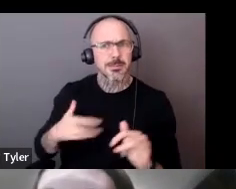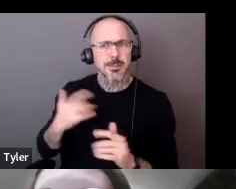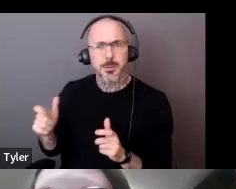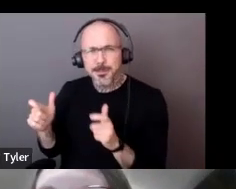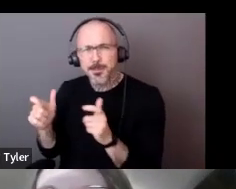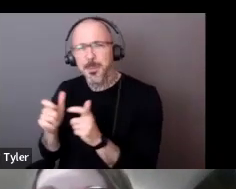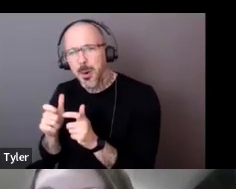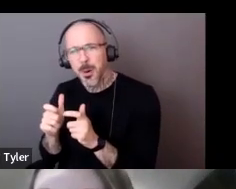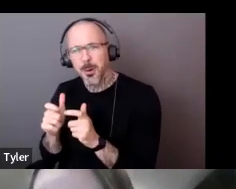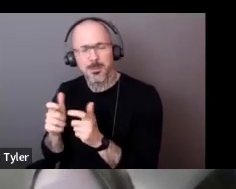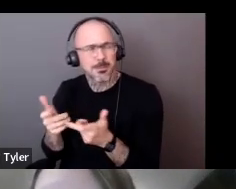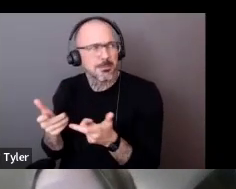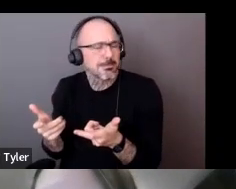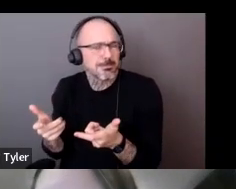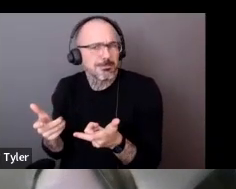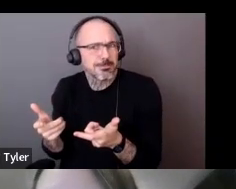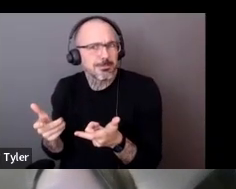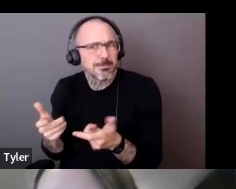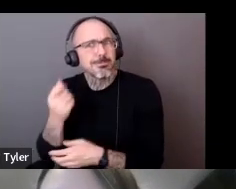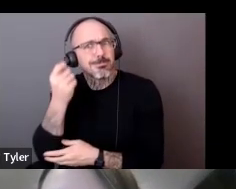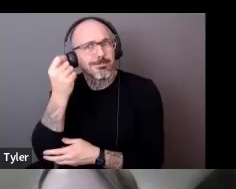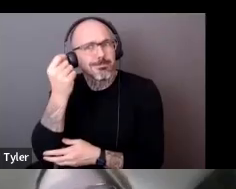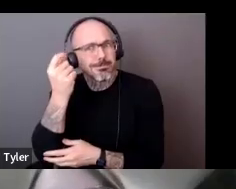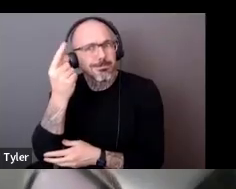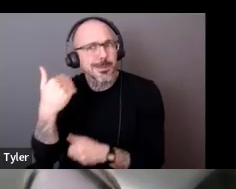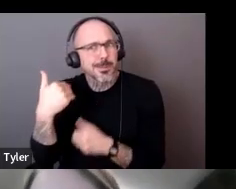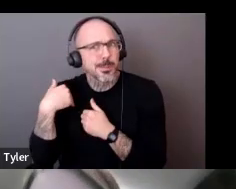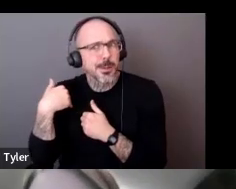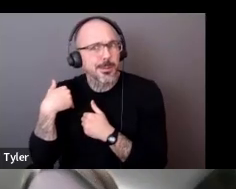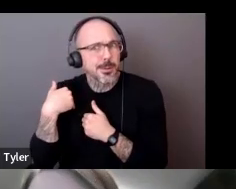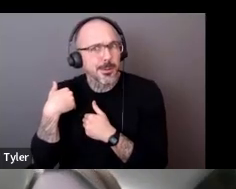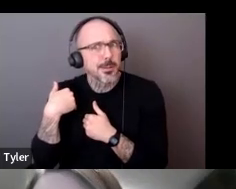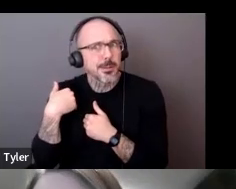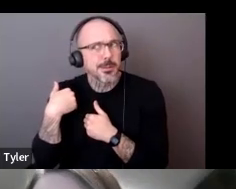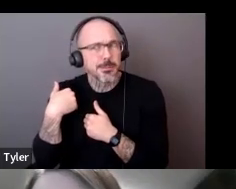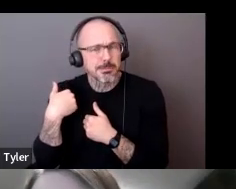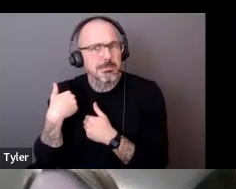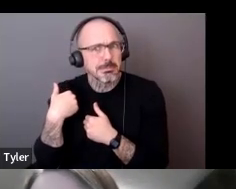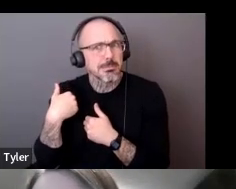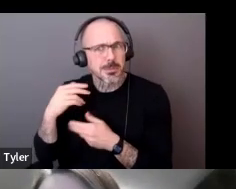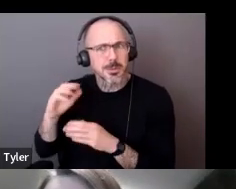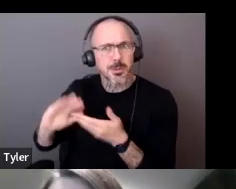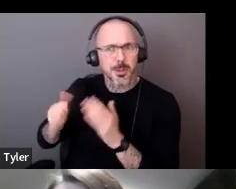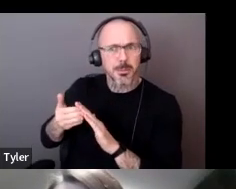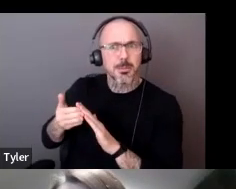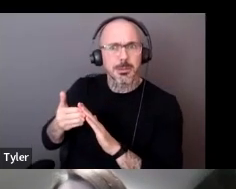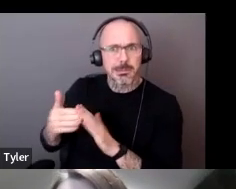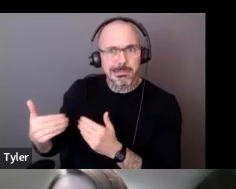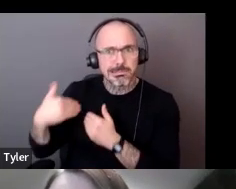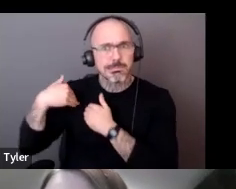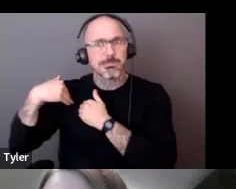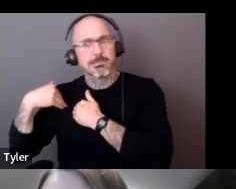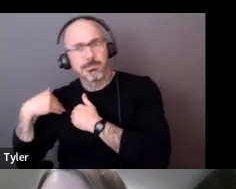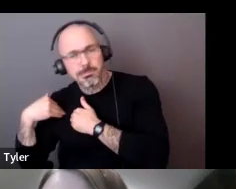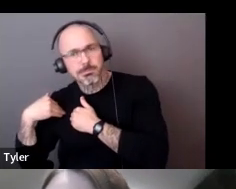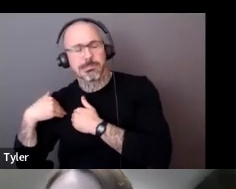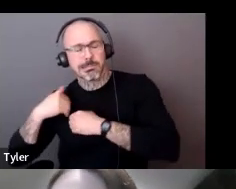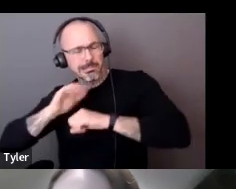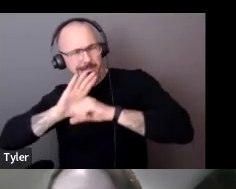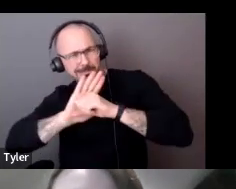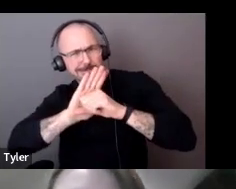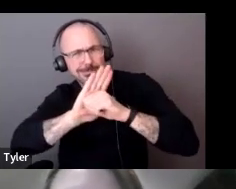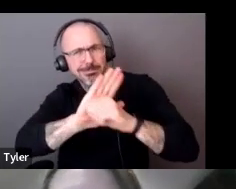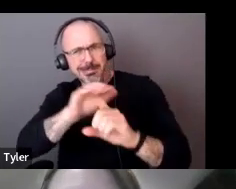our collective or individual shoulders to do a lot of self-advocacy and educating, whether it's in the